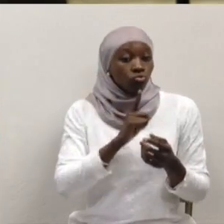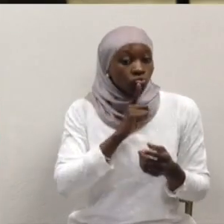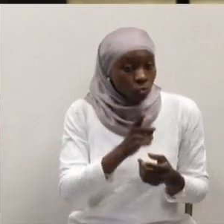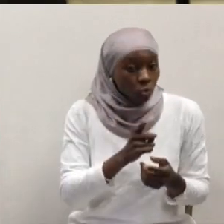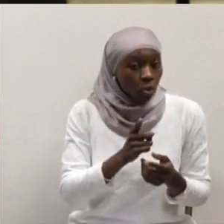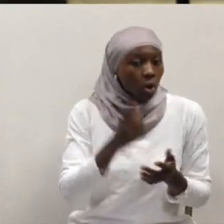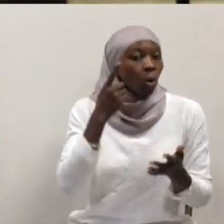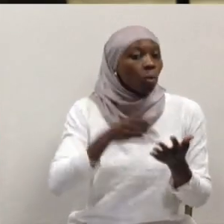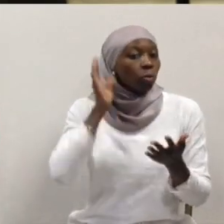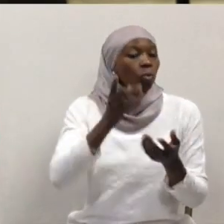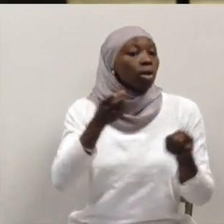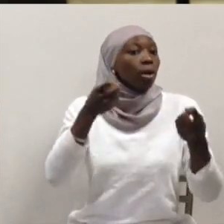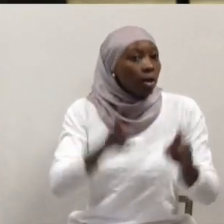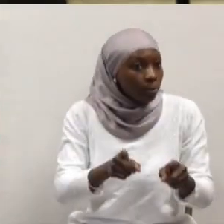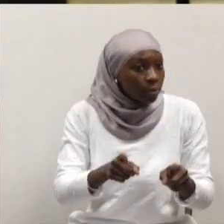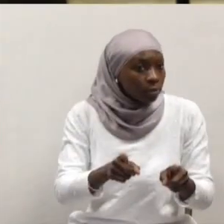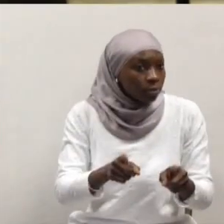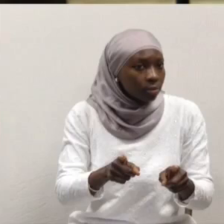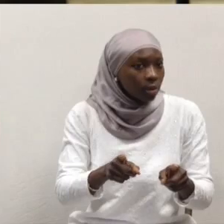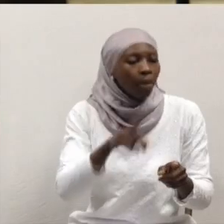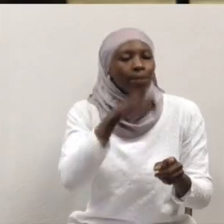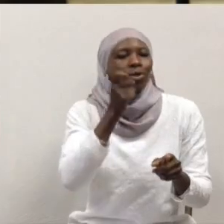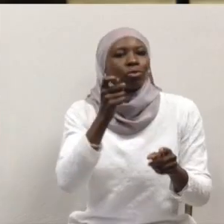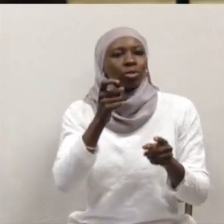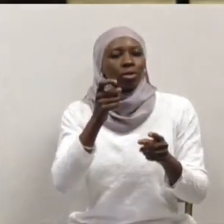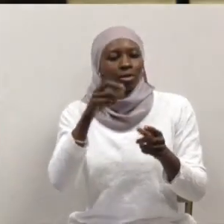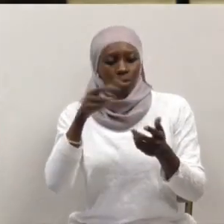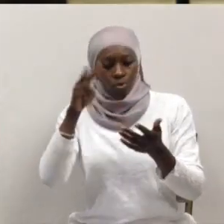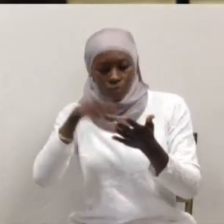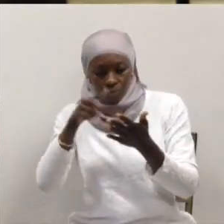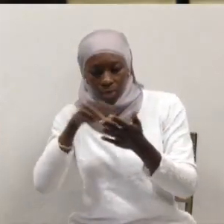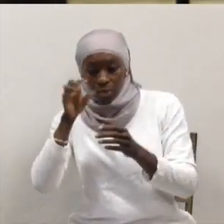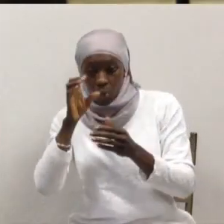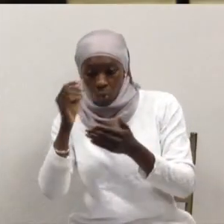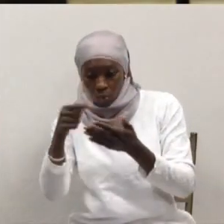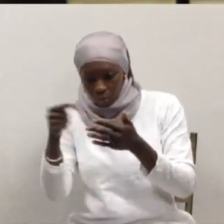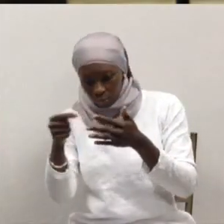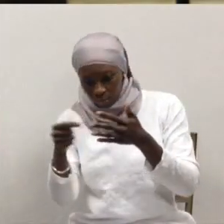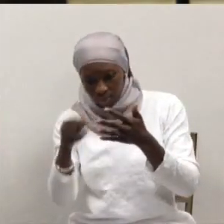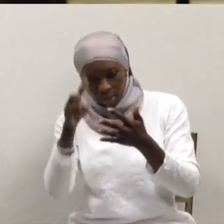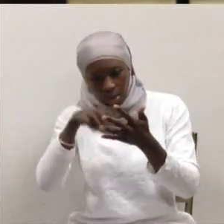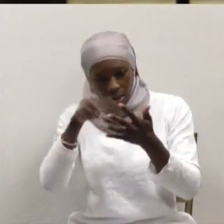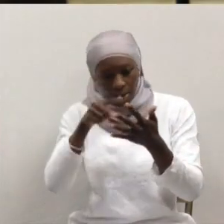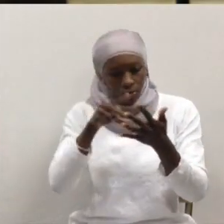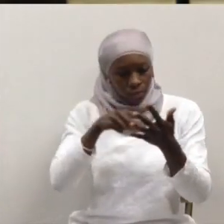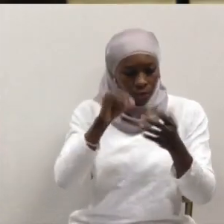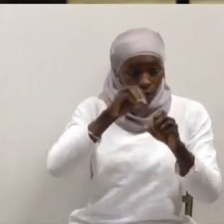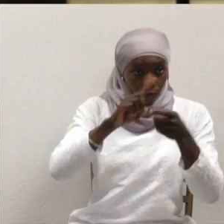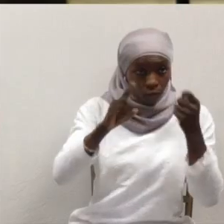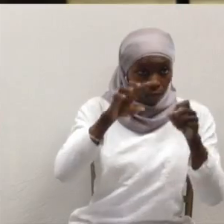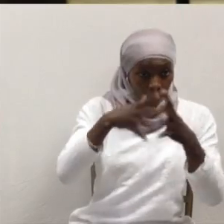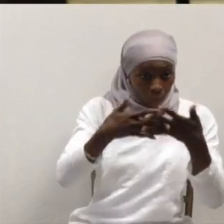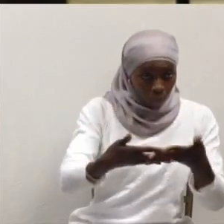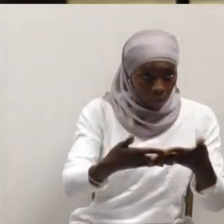happen? They were assured by listening to these ayat. These are the ayat that they were listening. And Allah is reminding